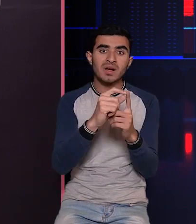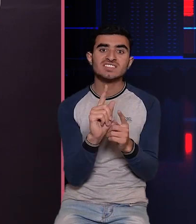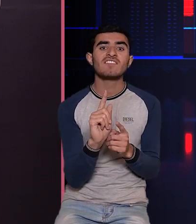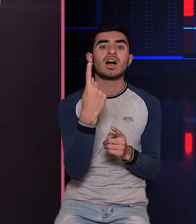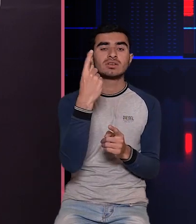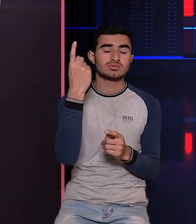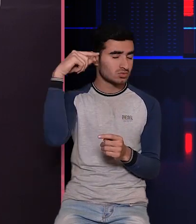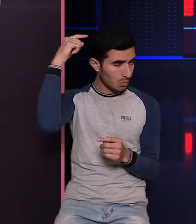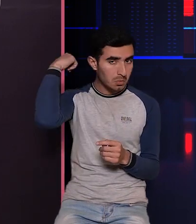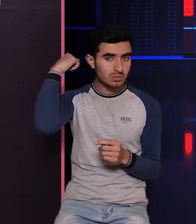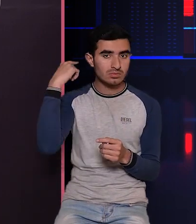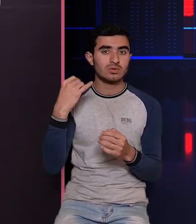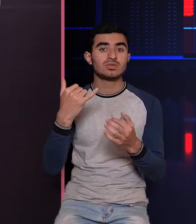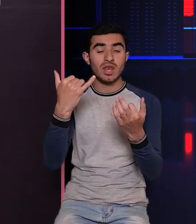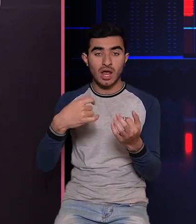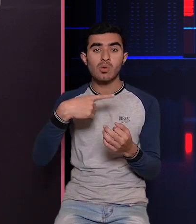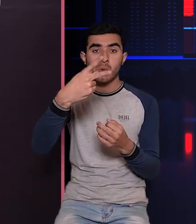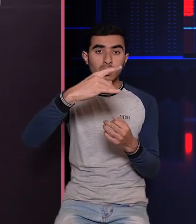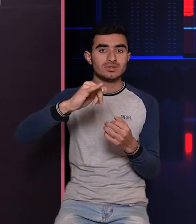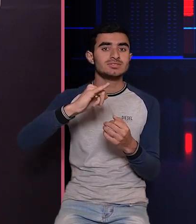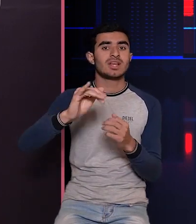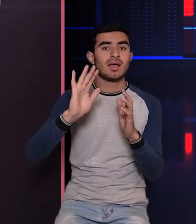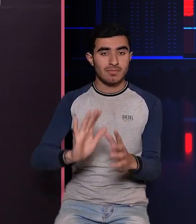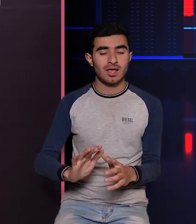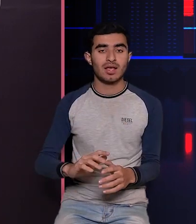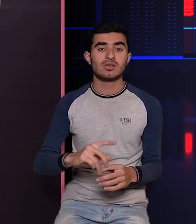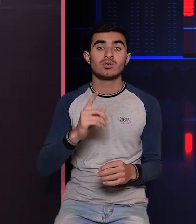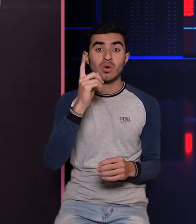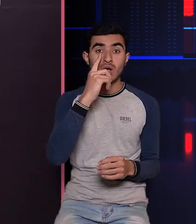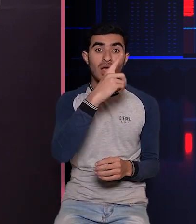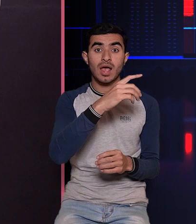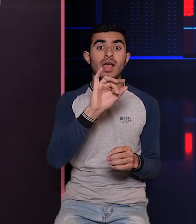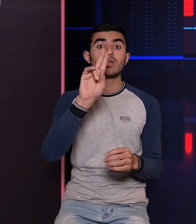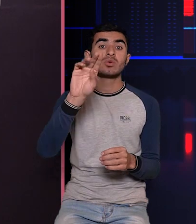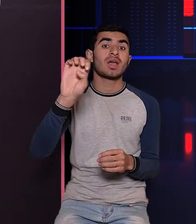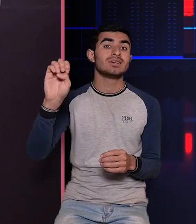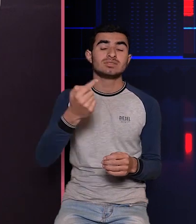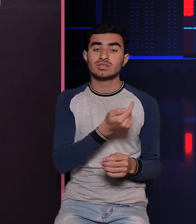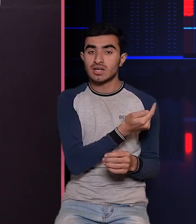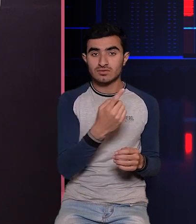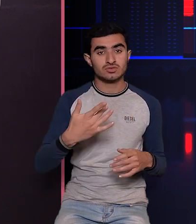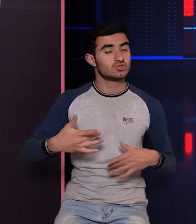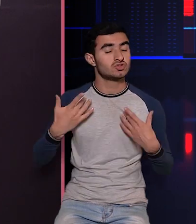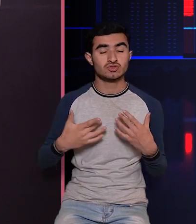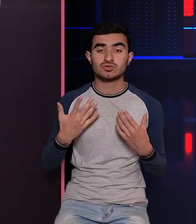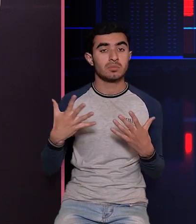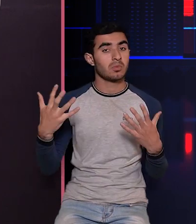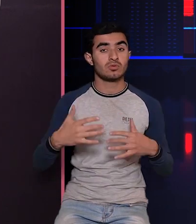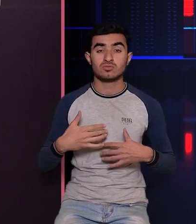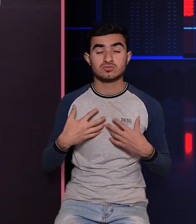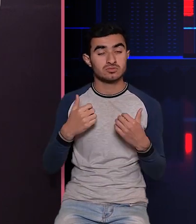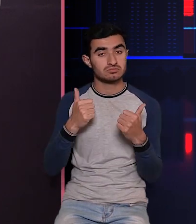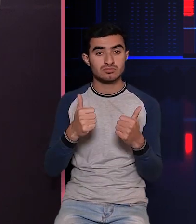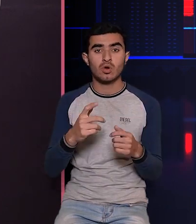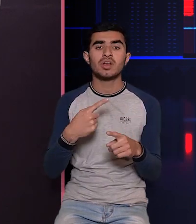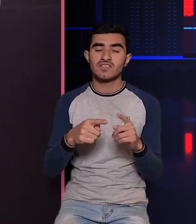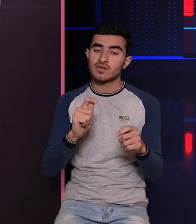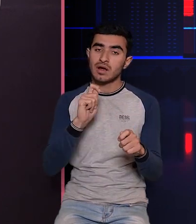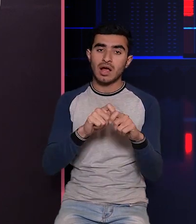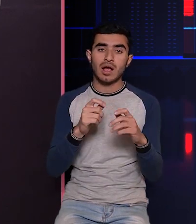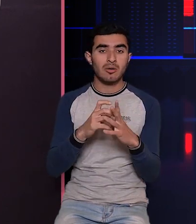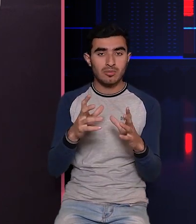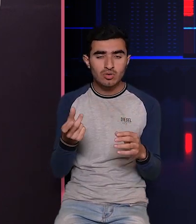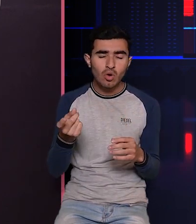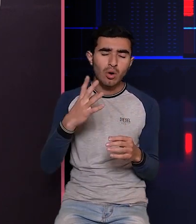so she was very excited. She did a very interesting project based on that. Lots of other conversations happened. Another very important